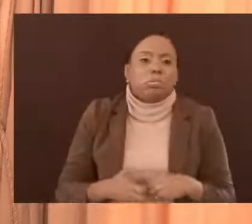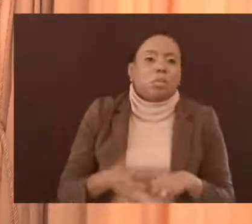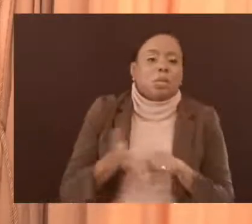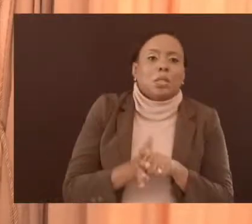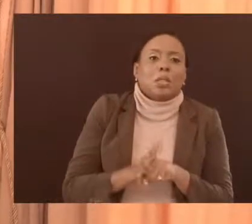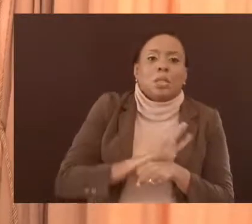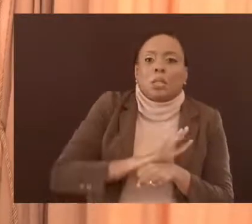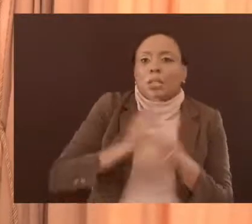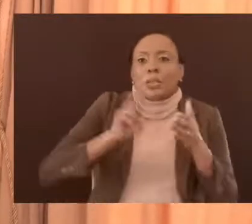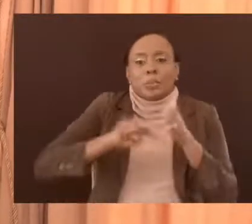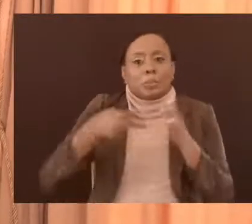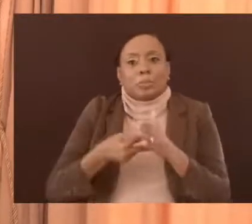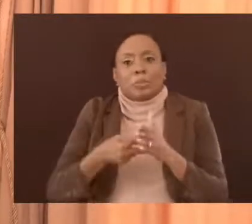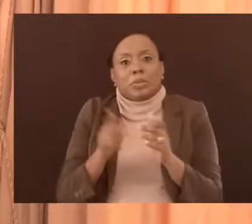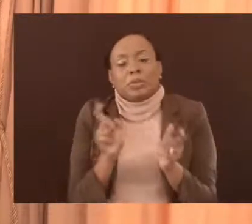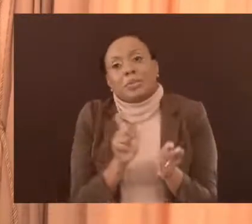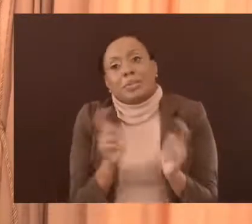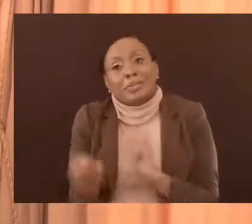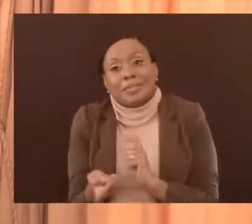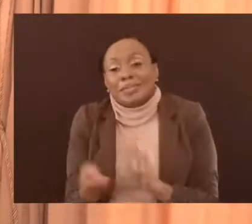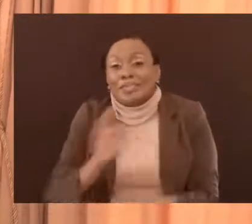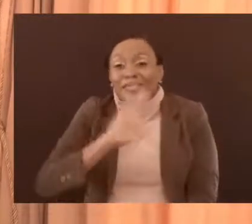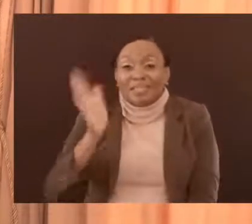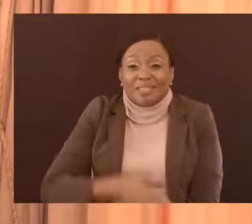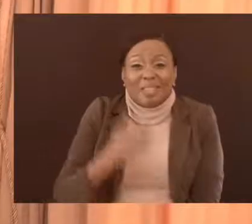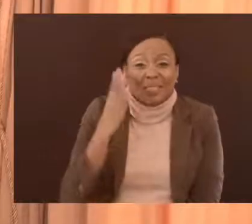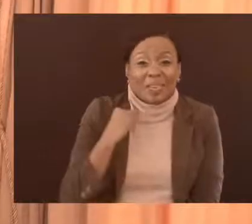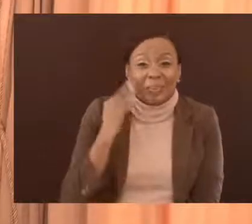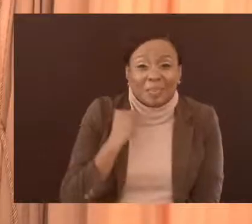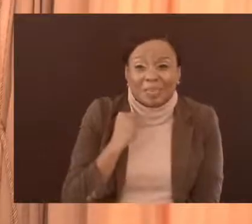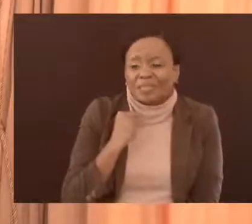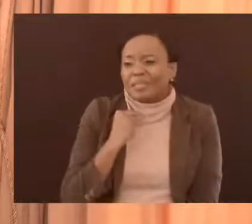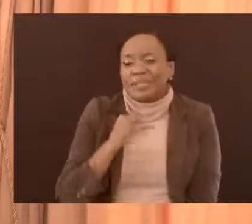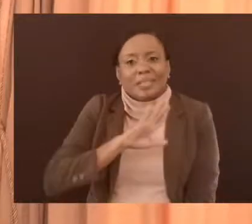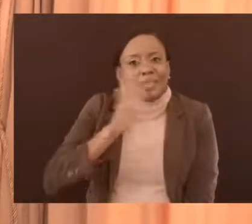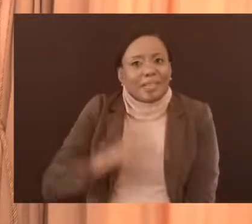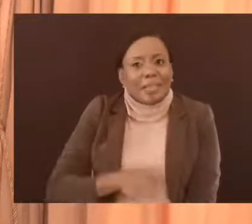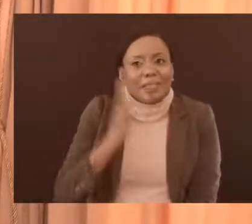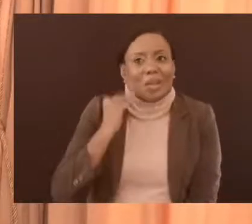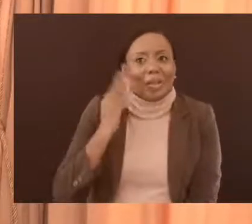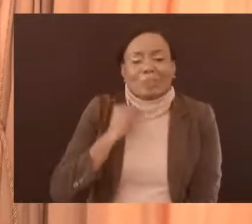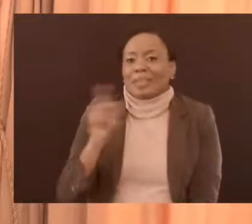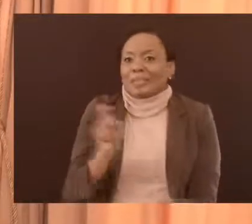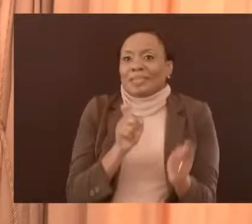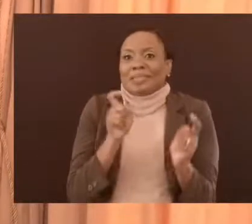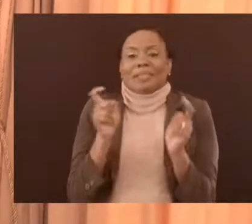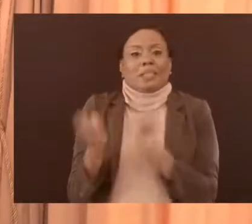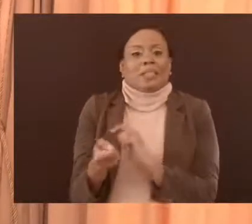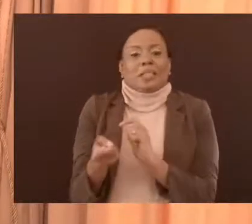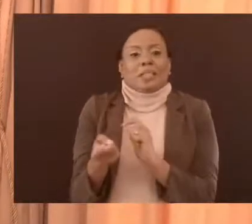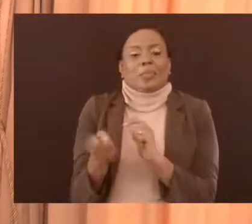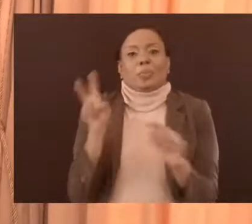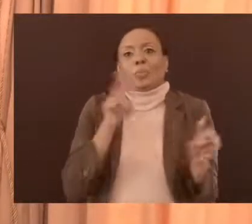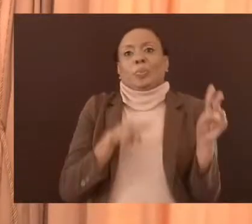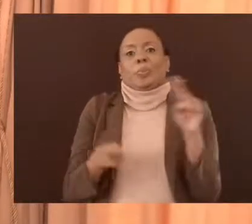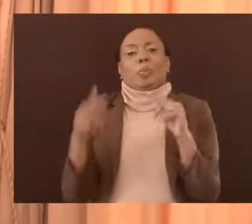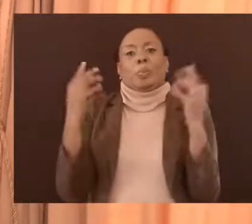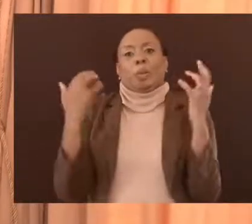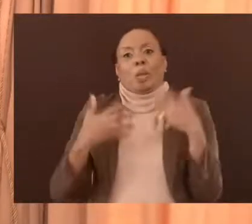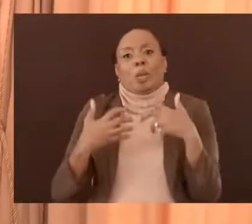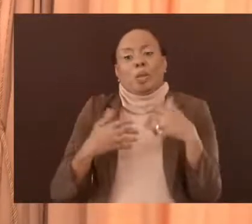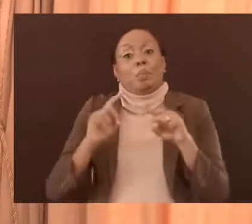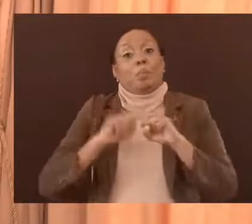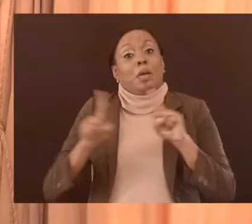brings change that we've never seen of this type before, we can make